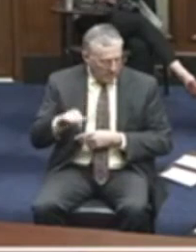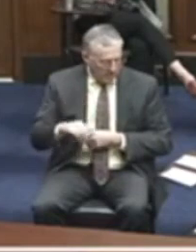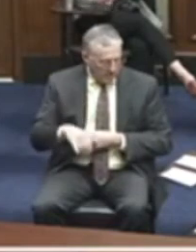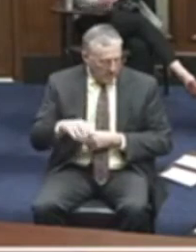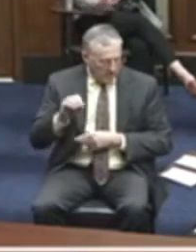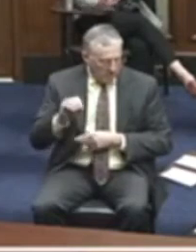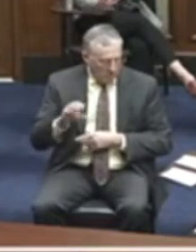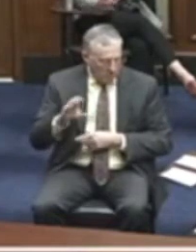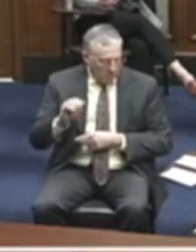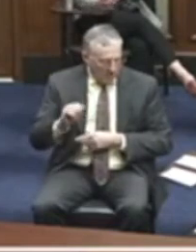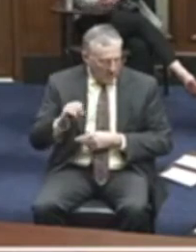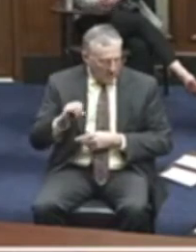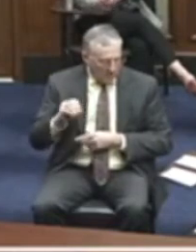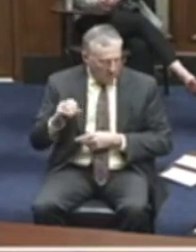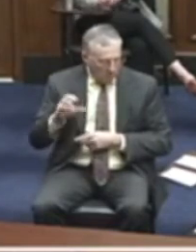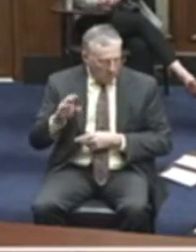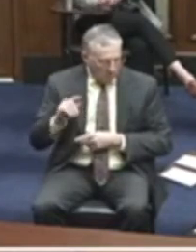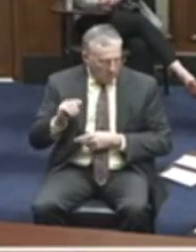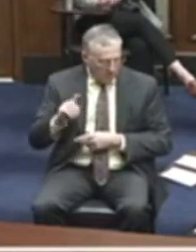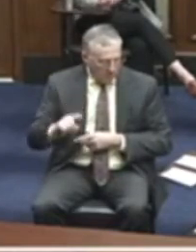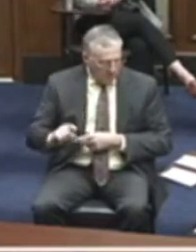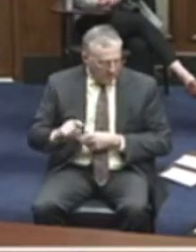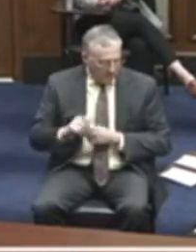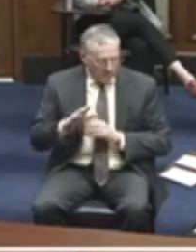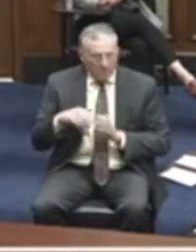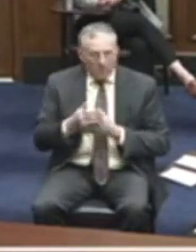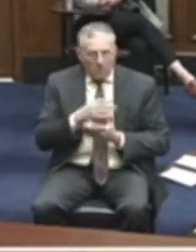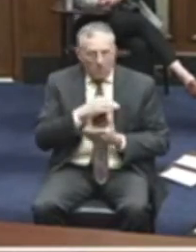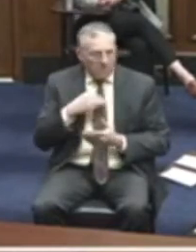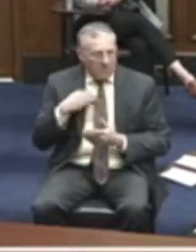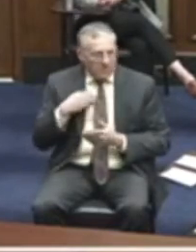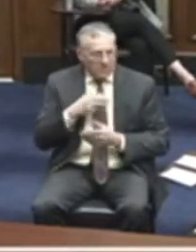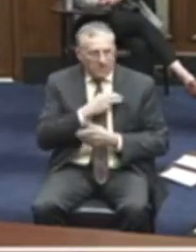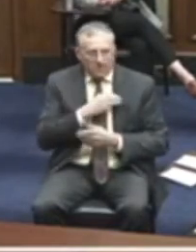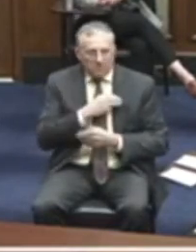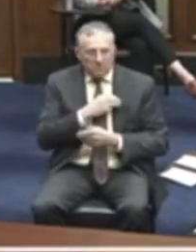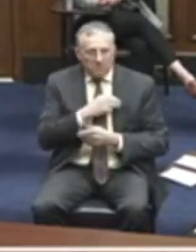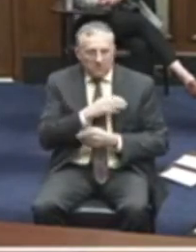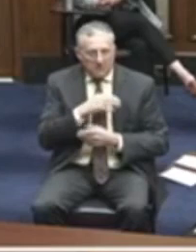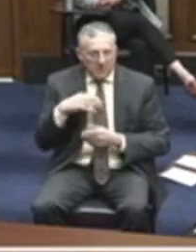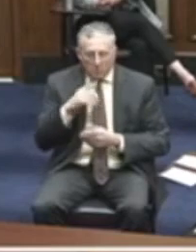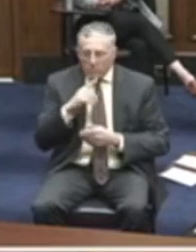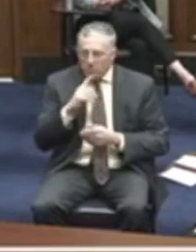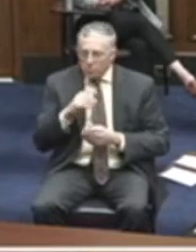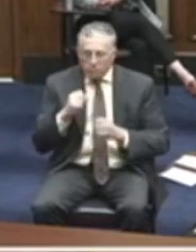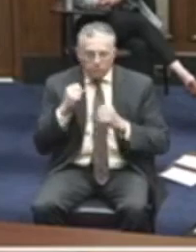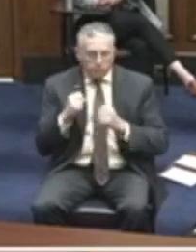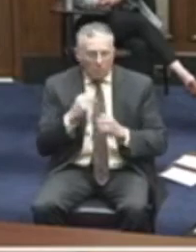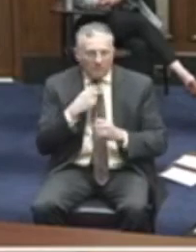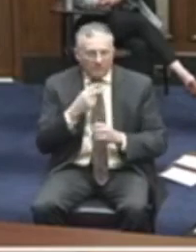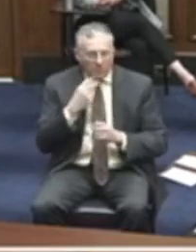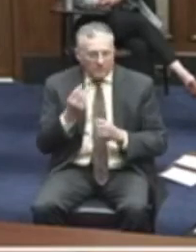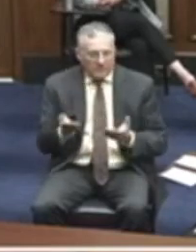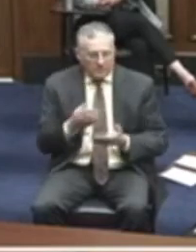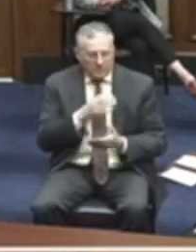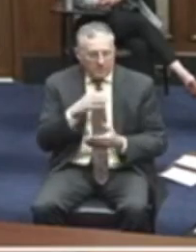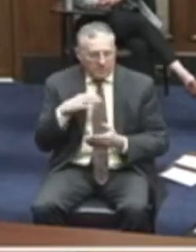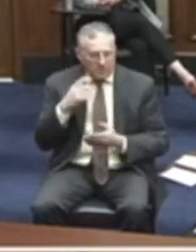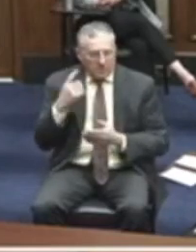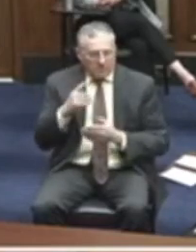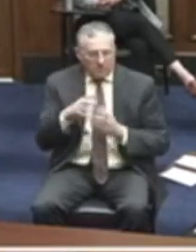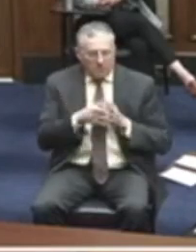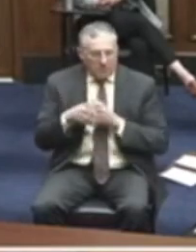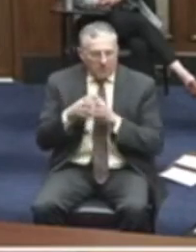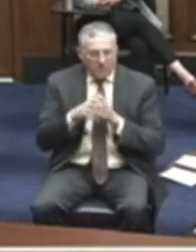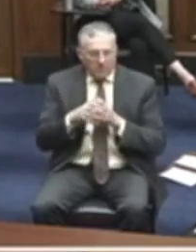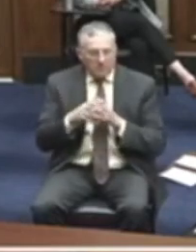Rashida Tlaib, all members of this committee, have been some of the most powerful voices in Congress for an America where